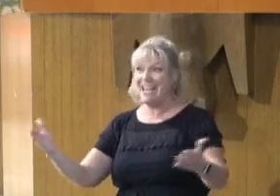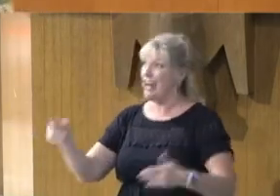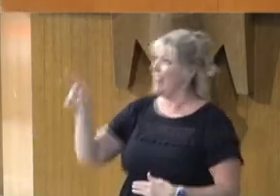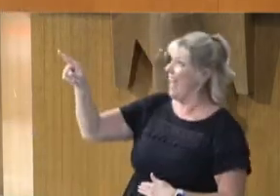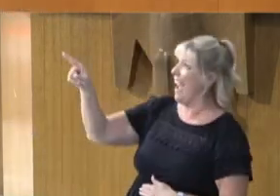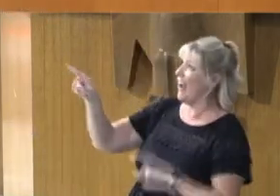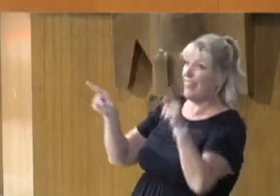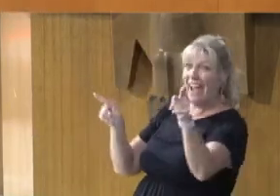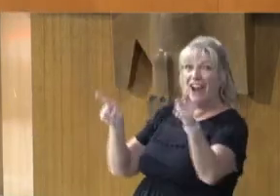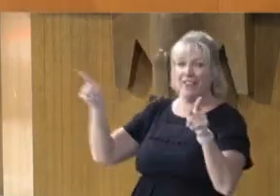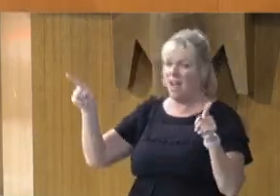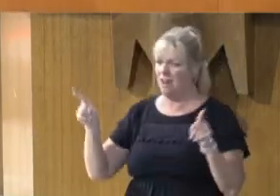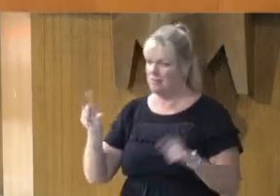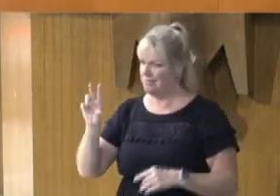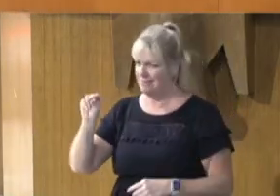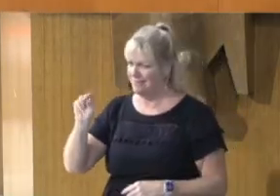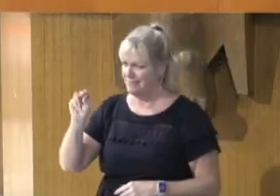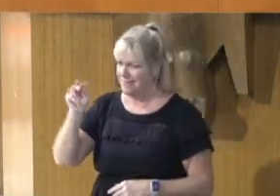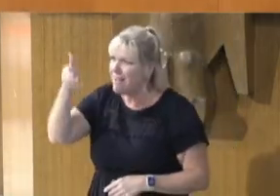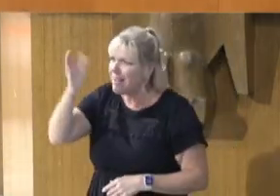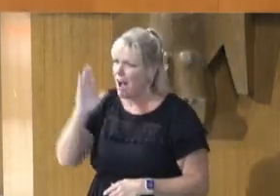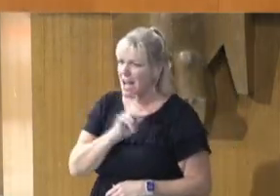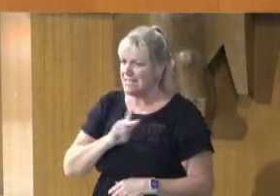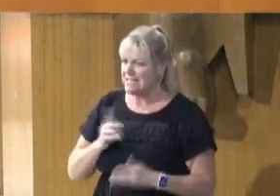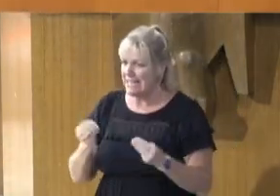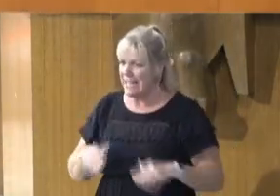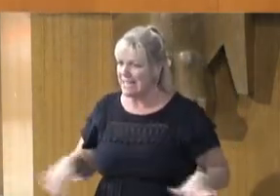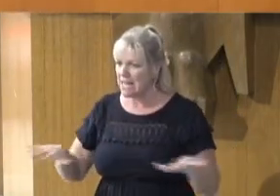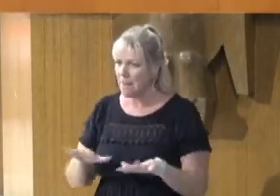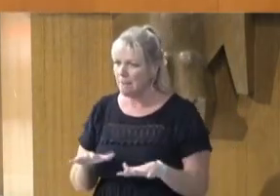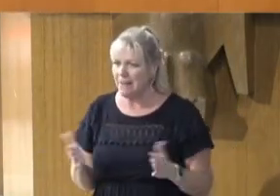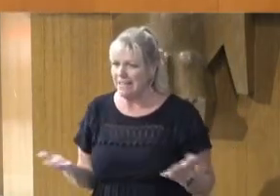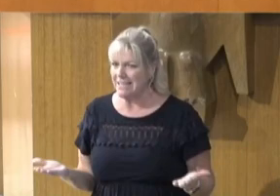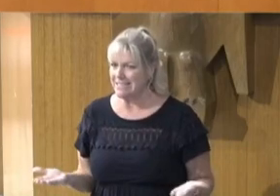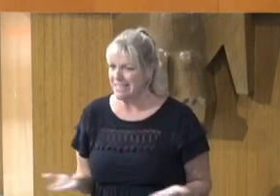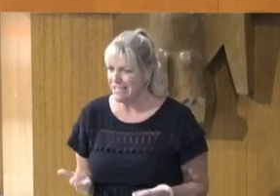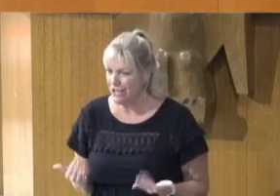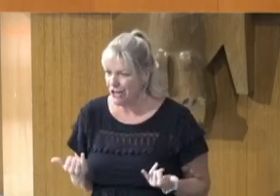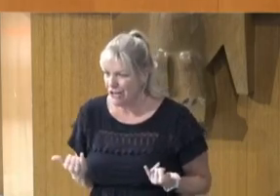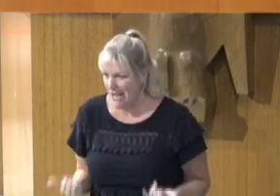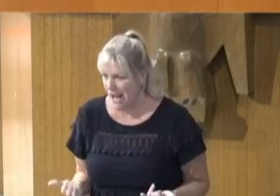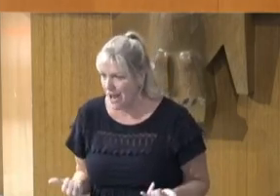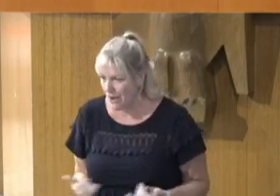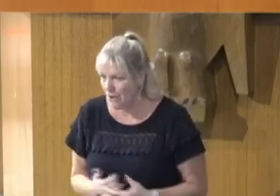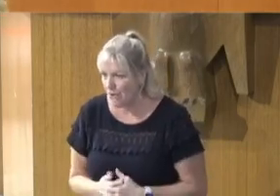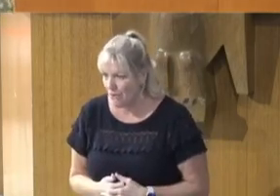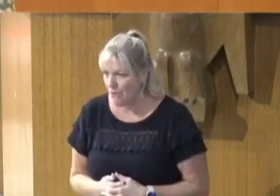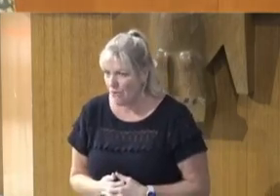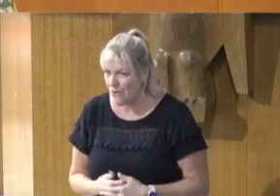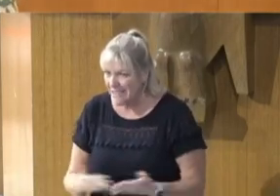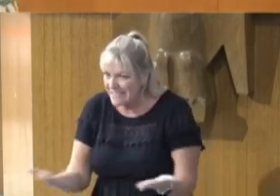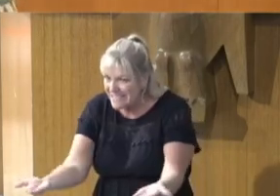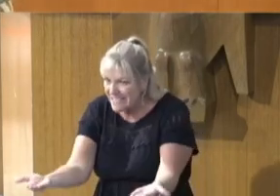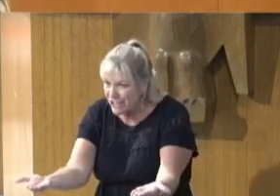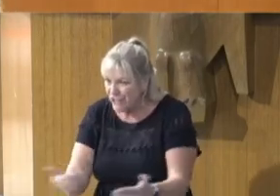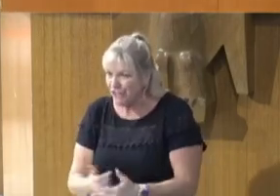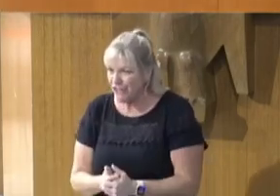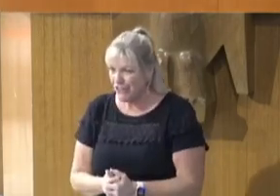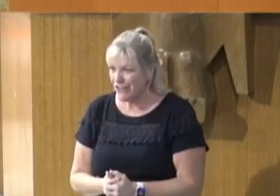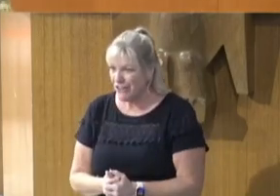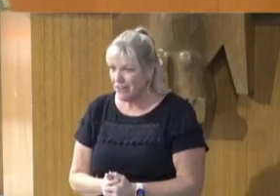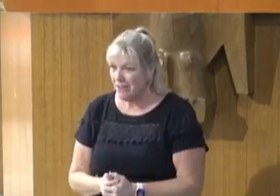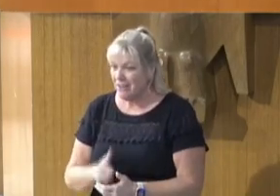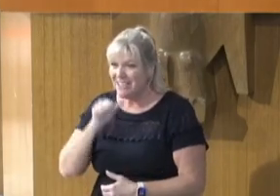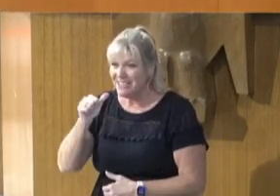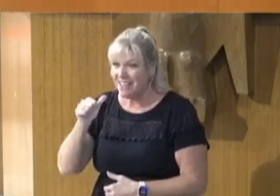For in fact, the kingdom of God is among you. It's here. It's